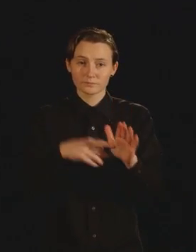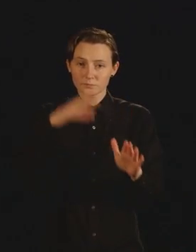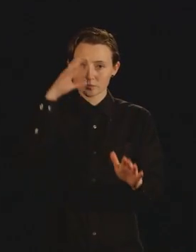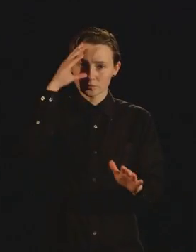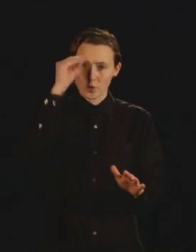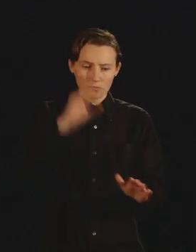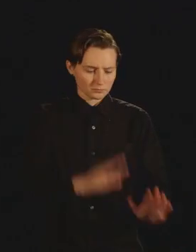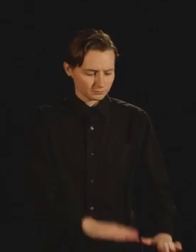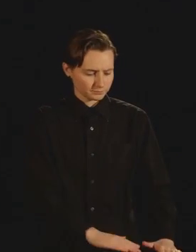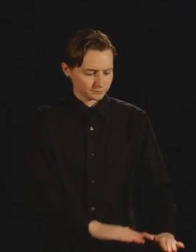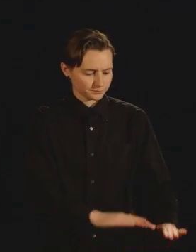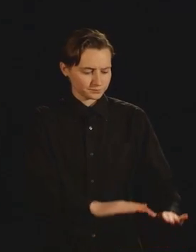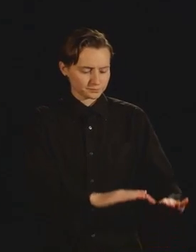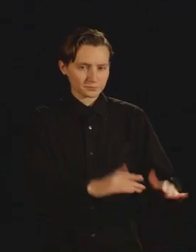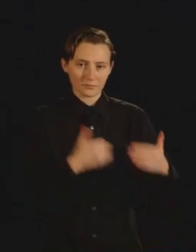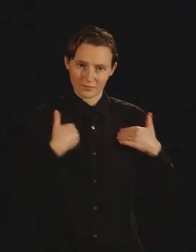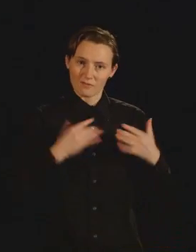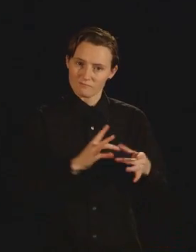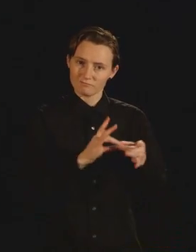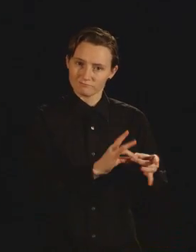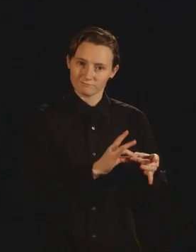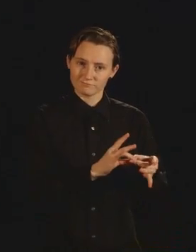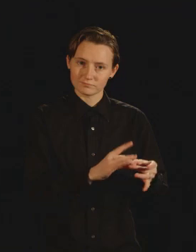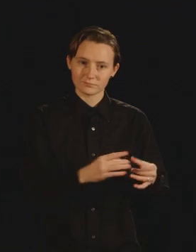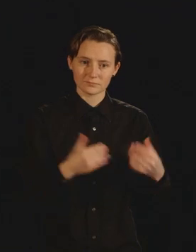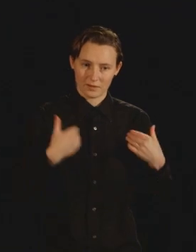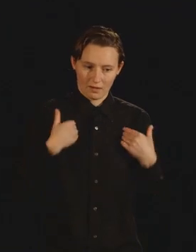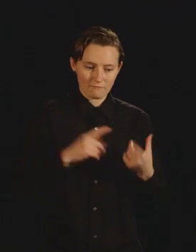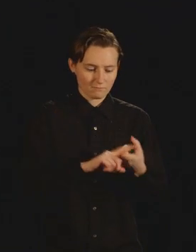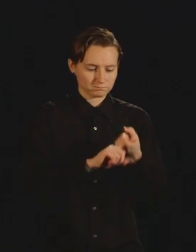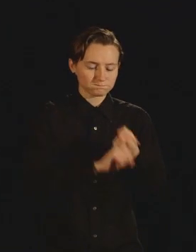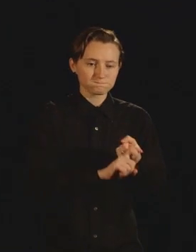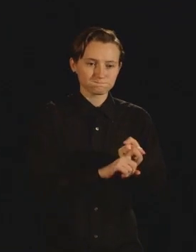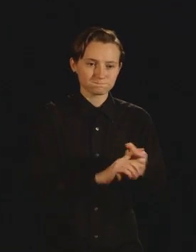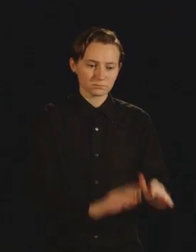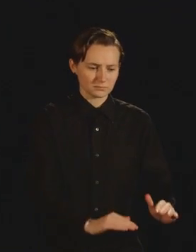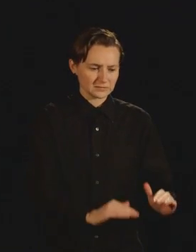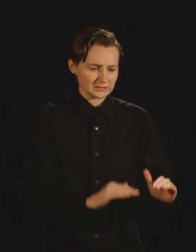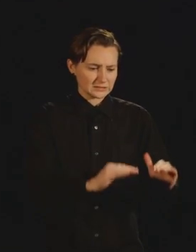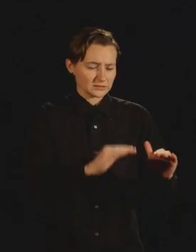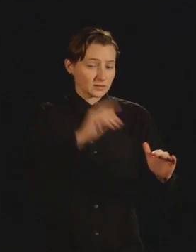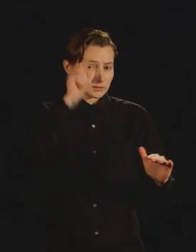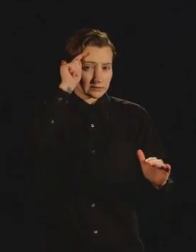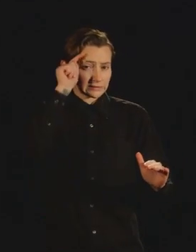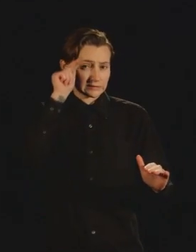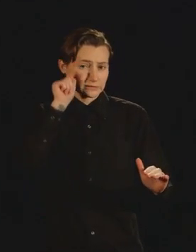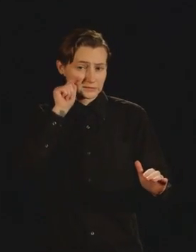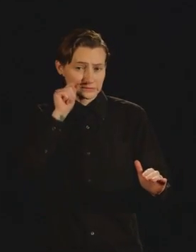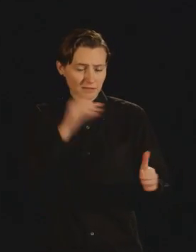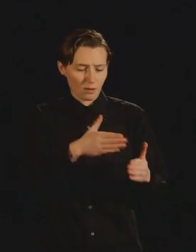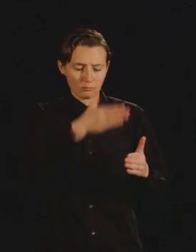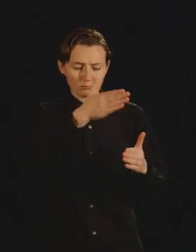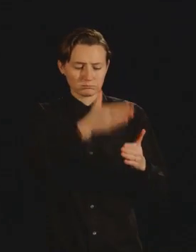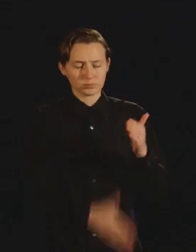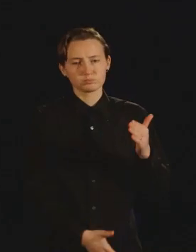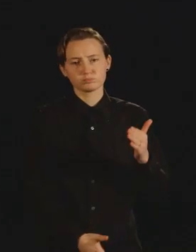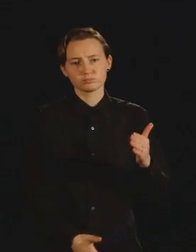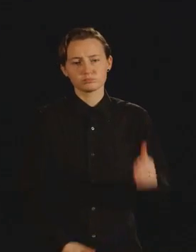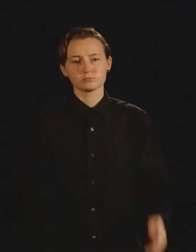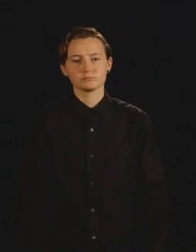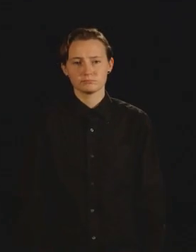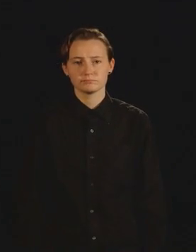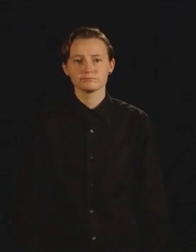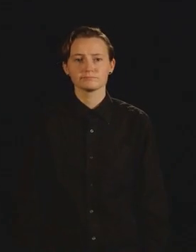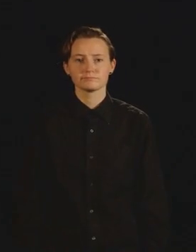Studies show that boys form these kinds of emotionally rich friendships as children, but they fall off in adolescence in